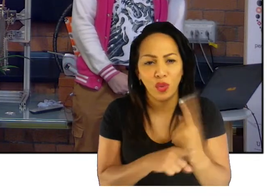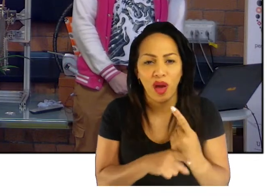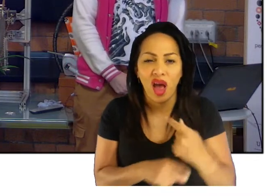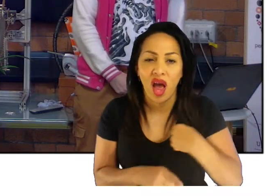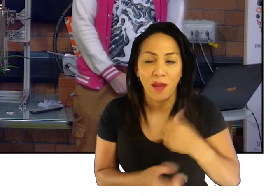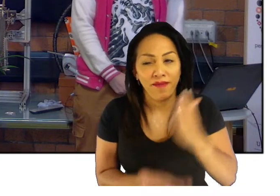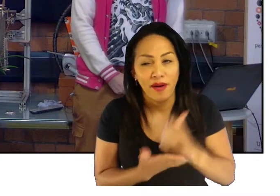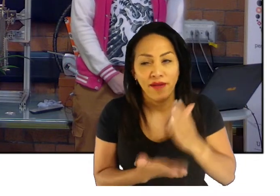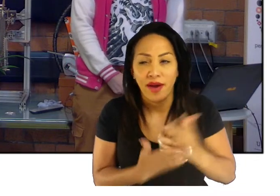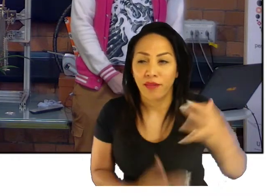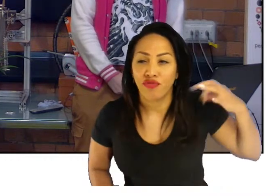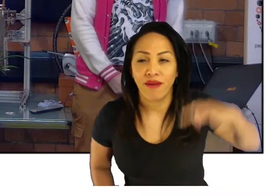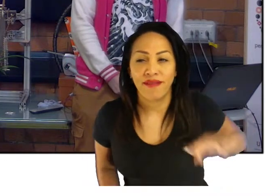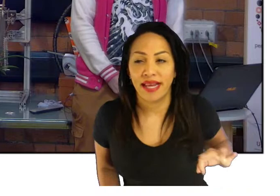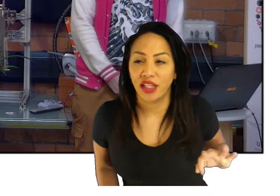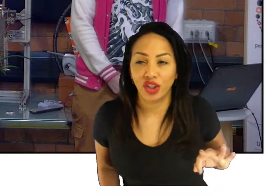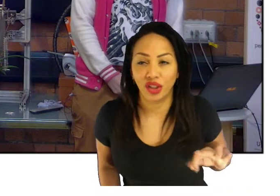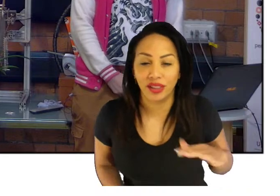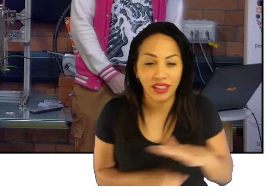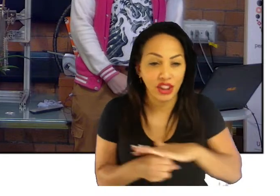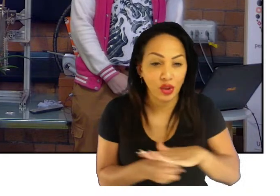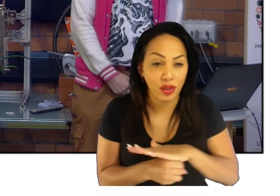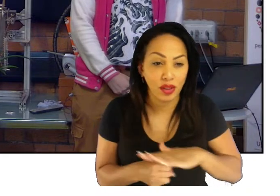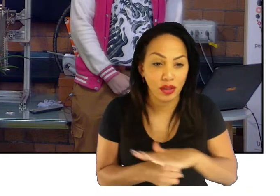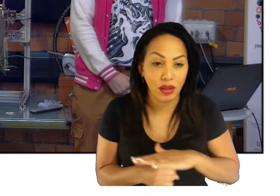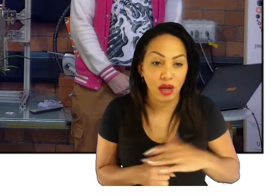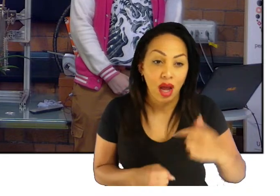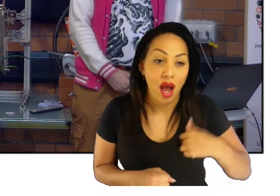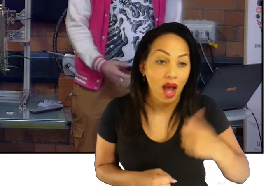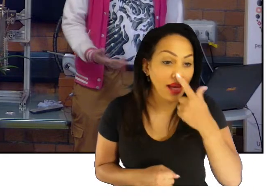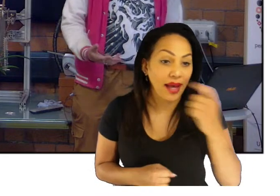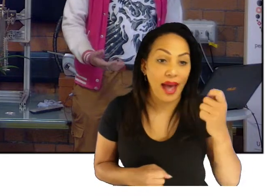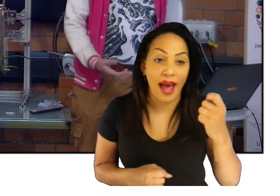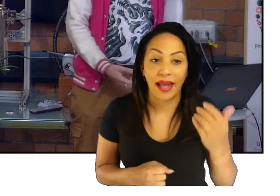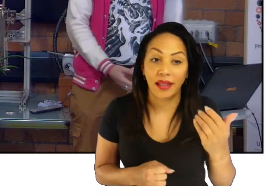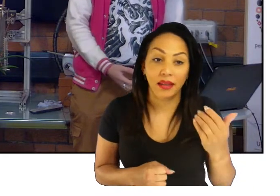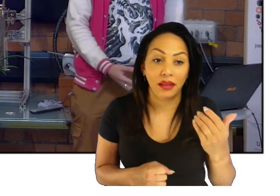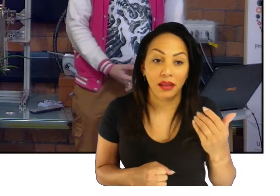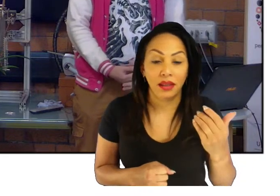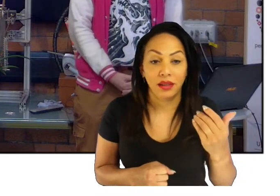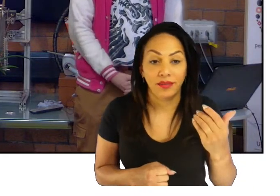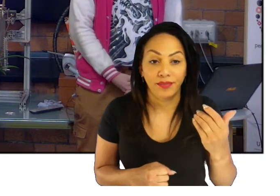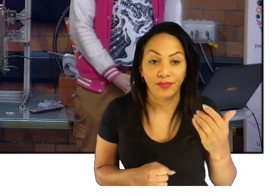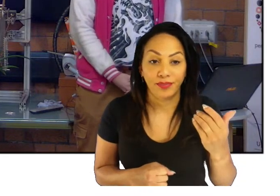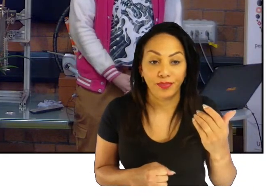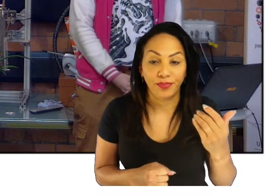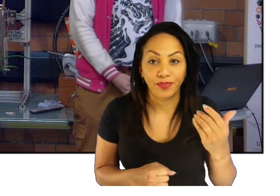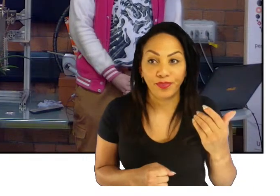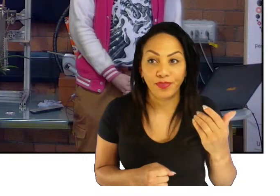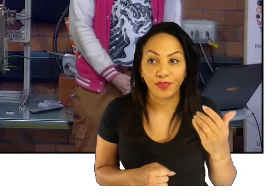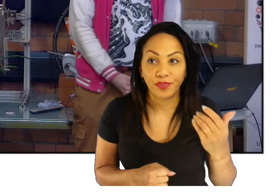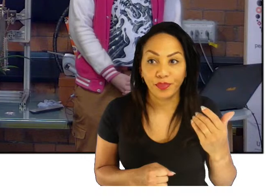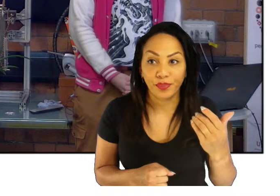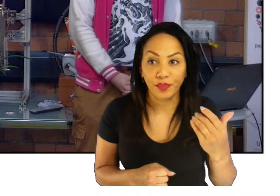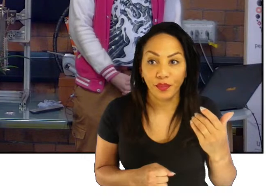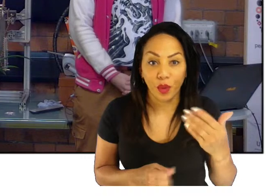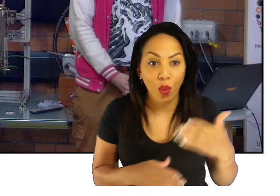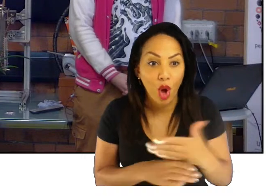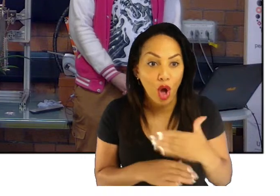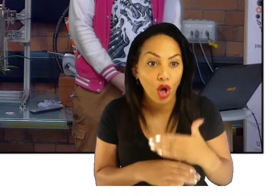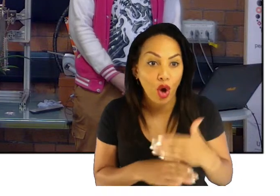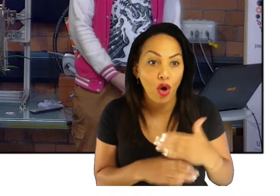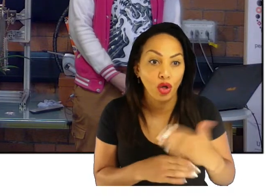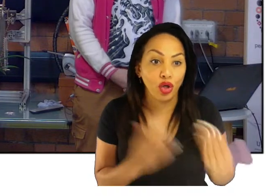the moment where I get to come up with a concept for a new fashion system. And one of the things that I'm starting to look at is in